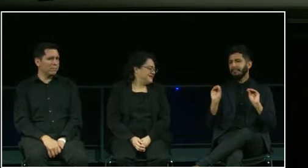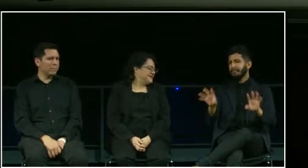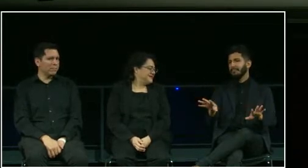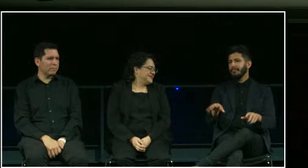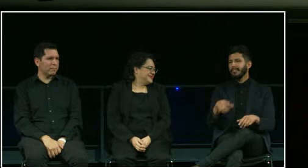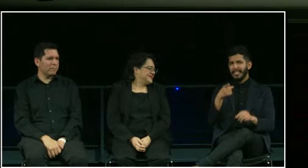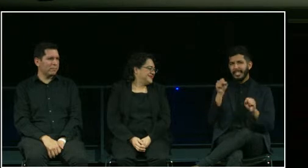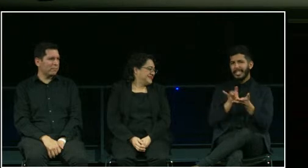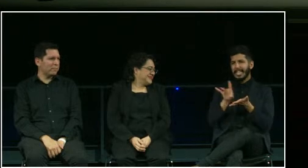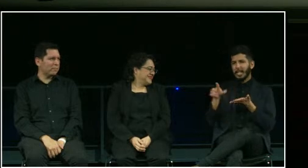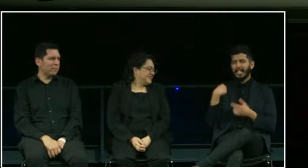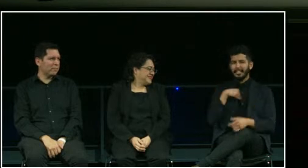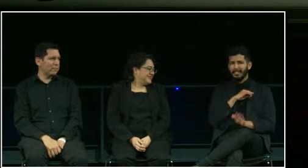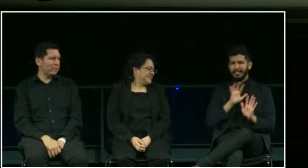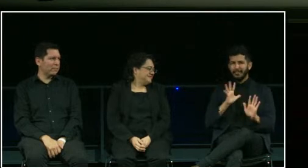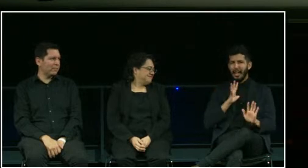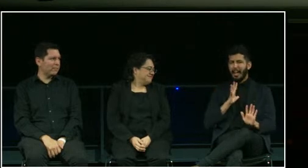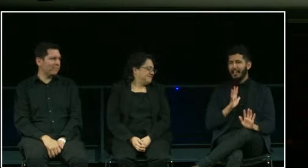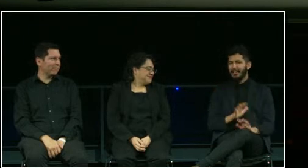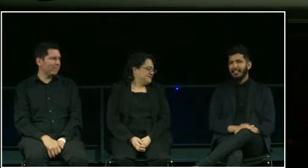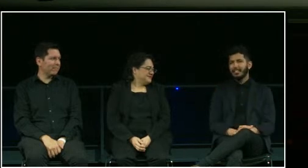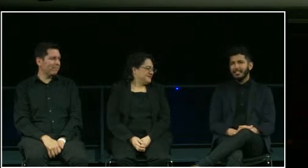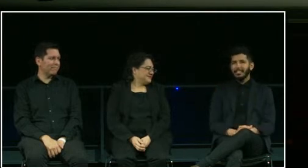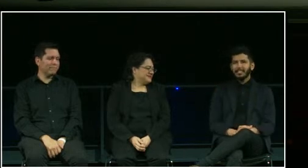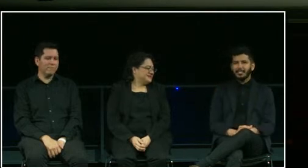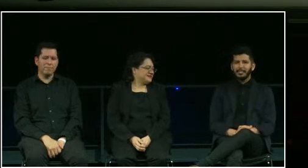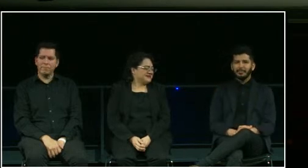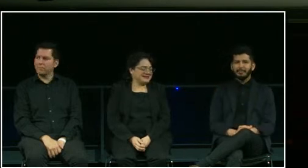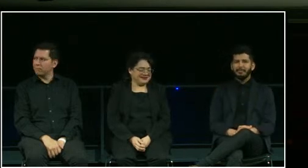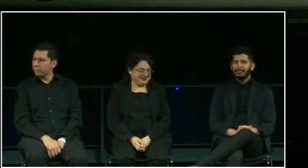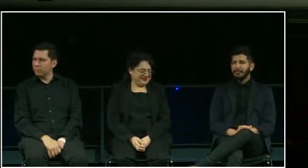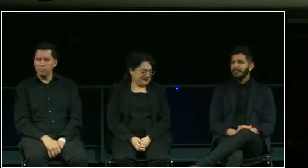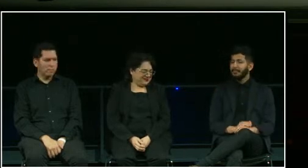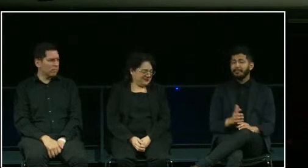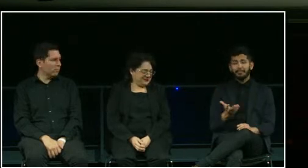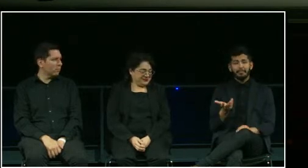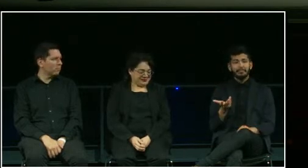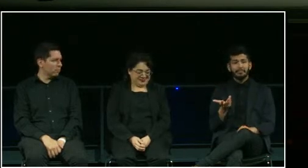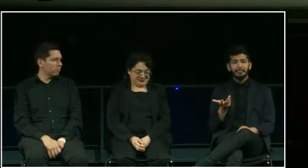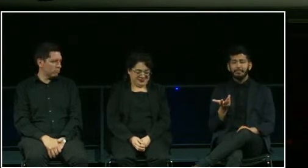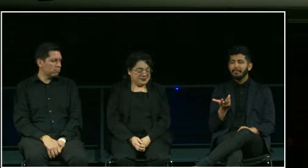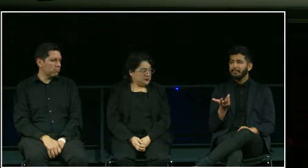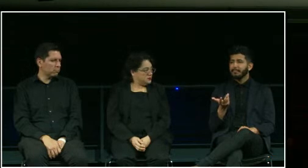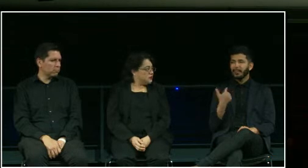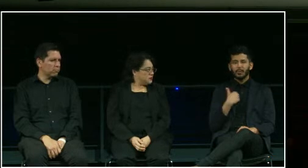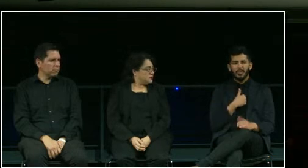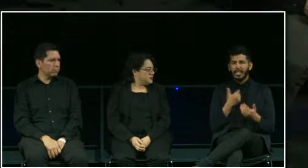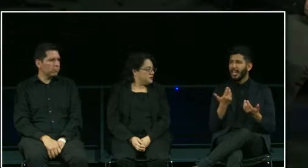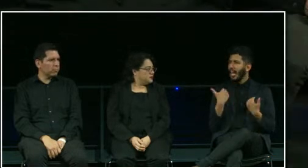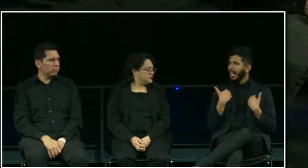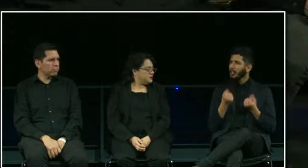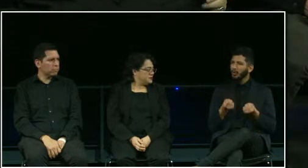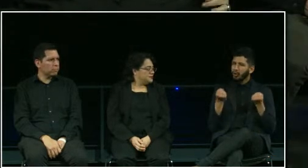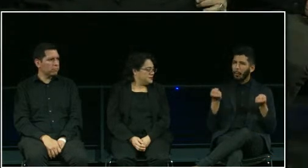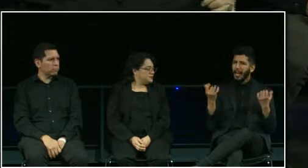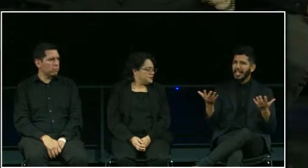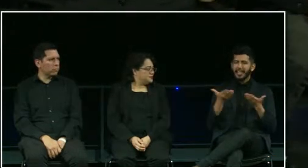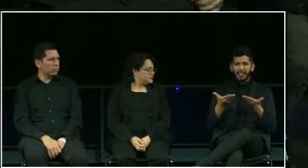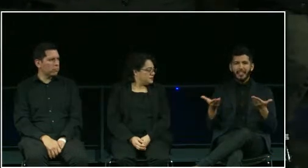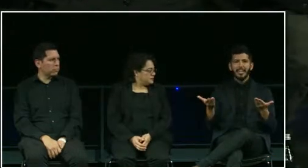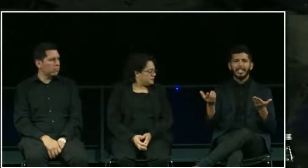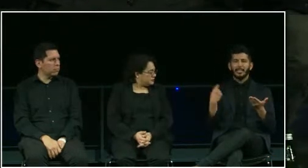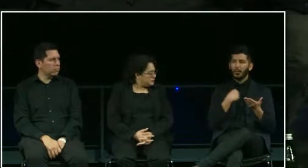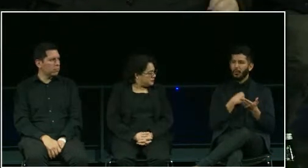they can kick us out of here. Go ahead. Well, I think that we had so many things that would be entertaining